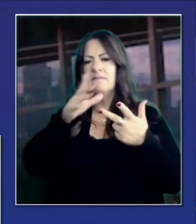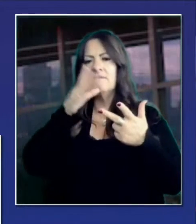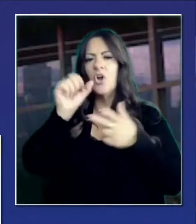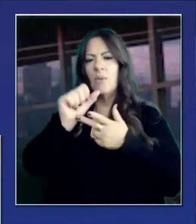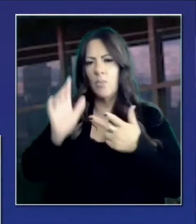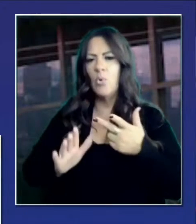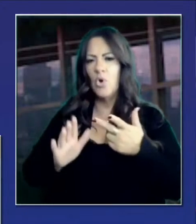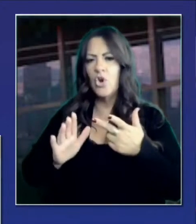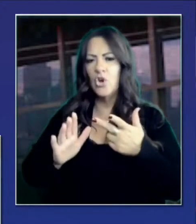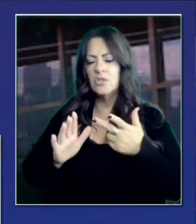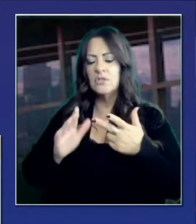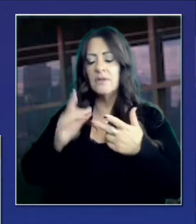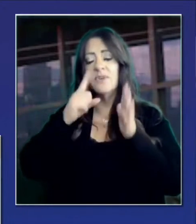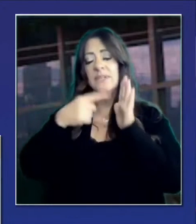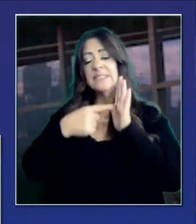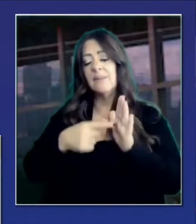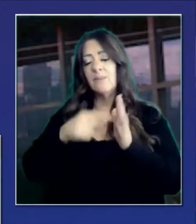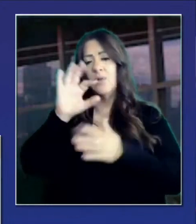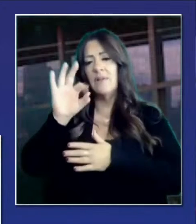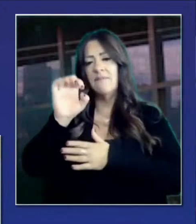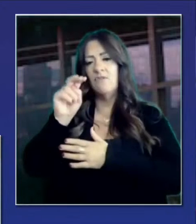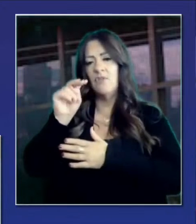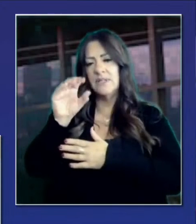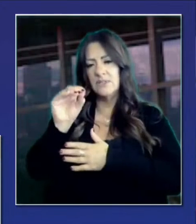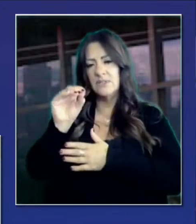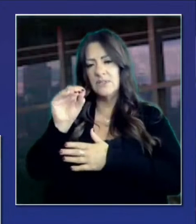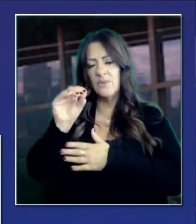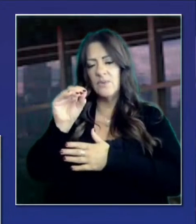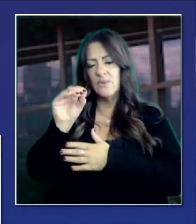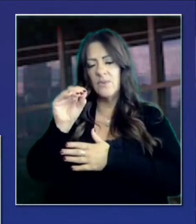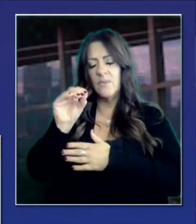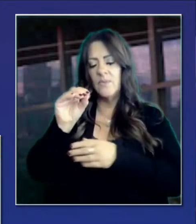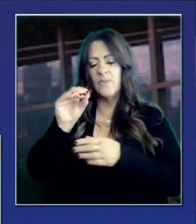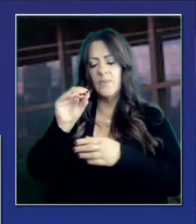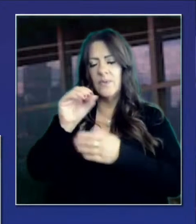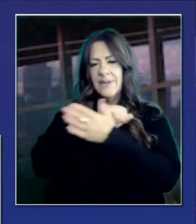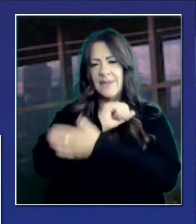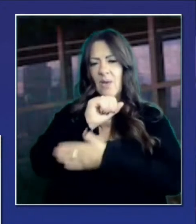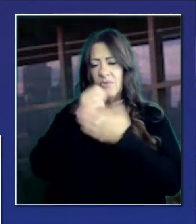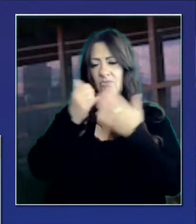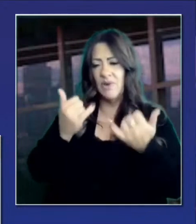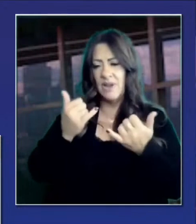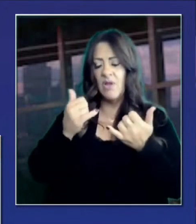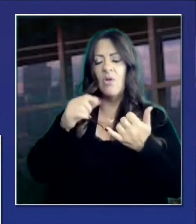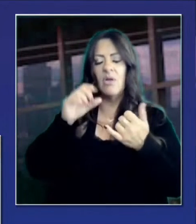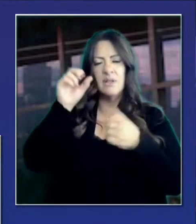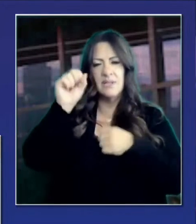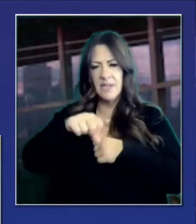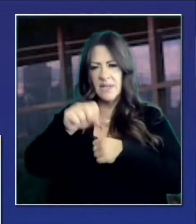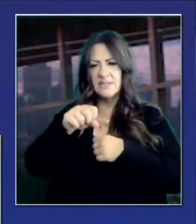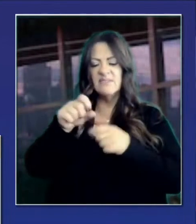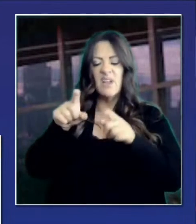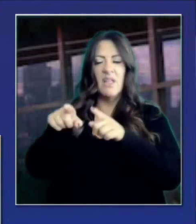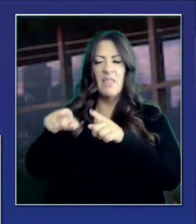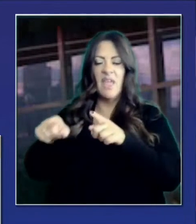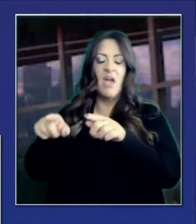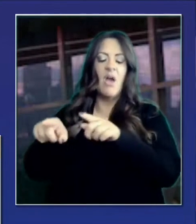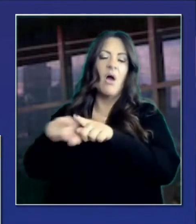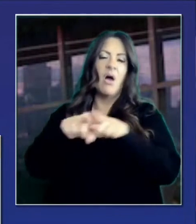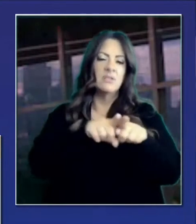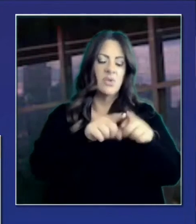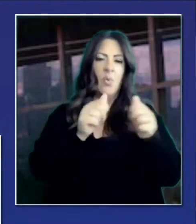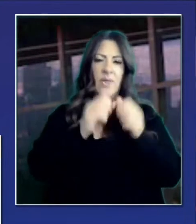an example, in Fresno County, and our food workers. So that's a priority, along with our teachers and school staff.